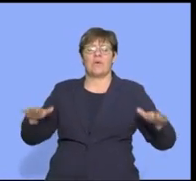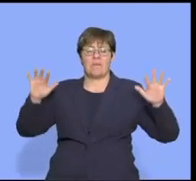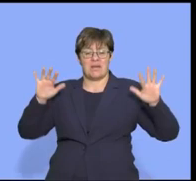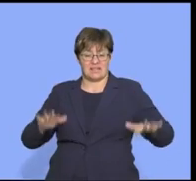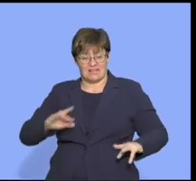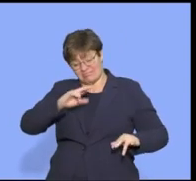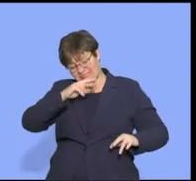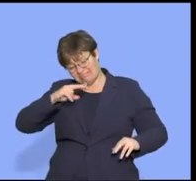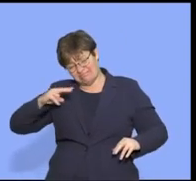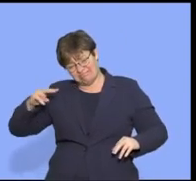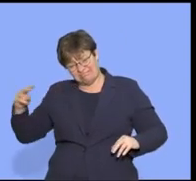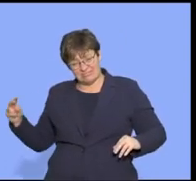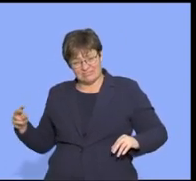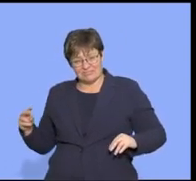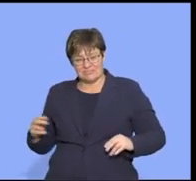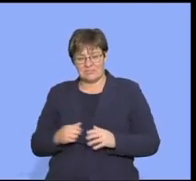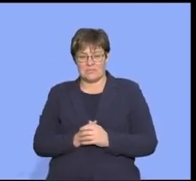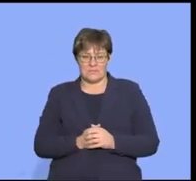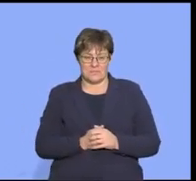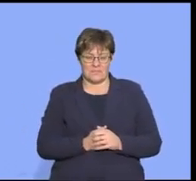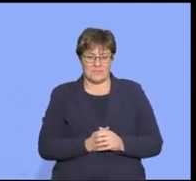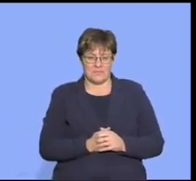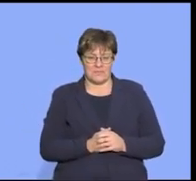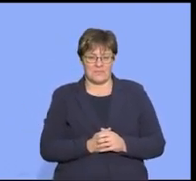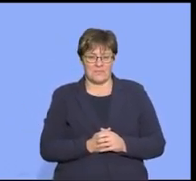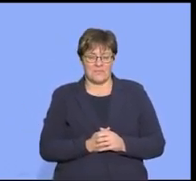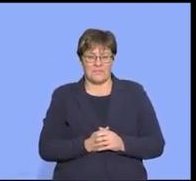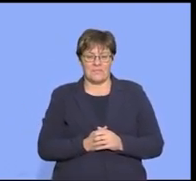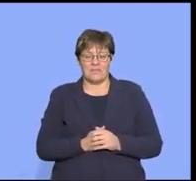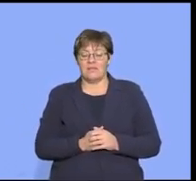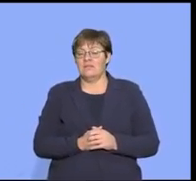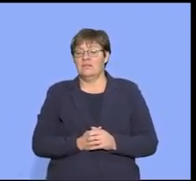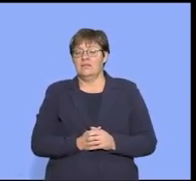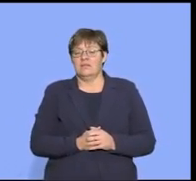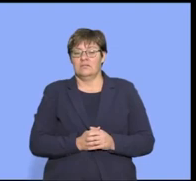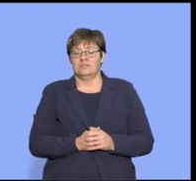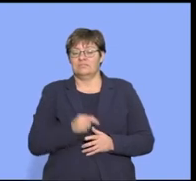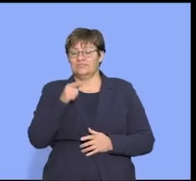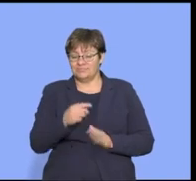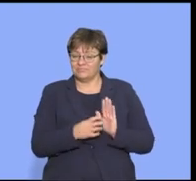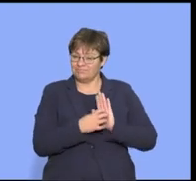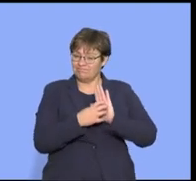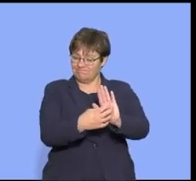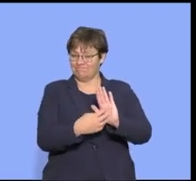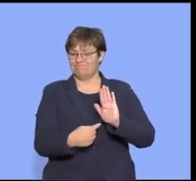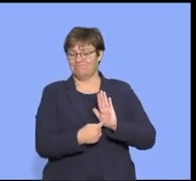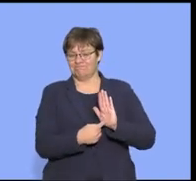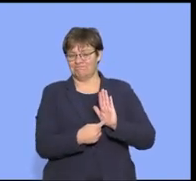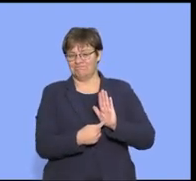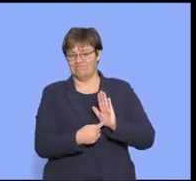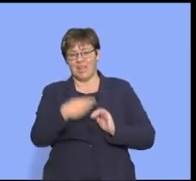amazing variety of different types of mammals. This diagram